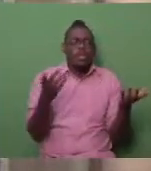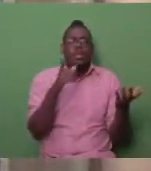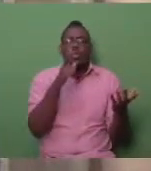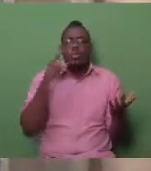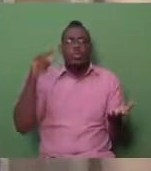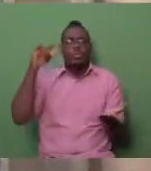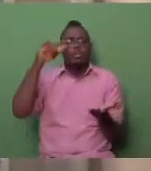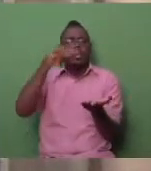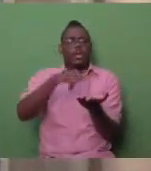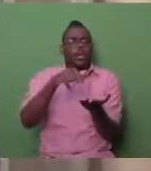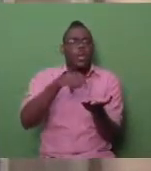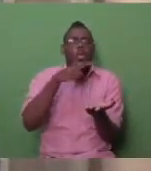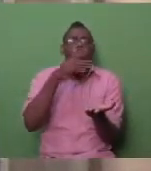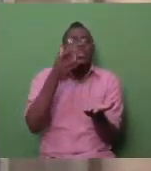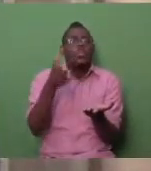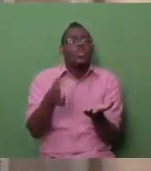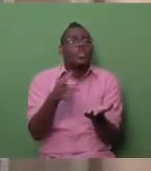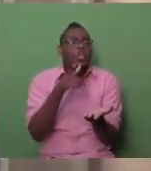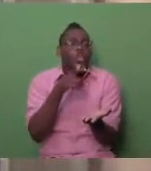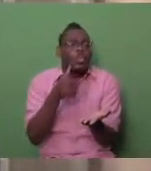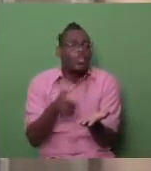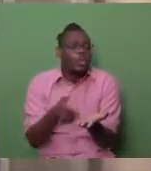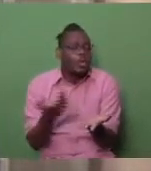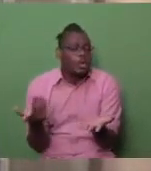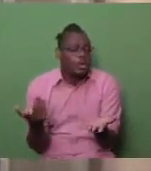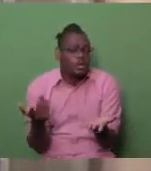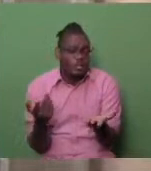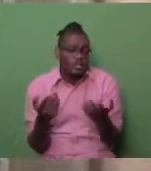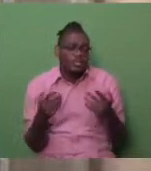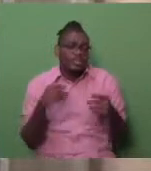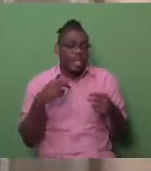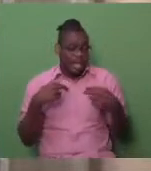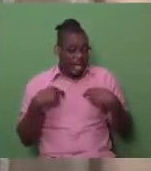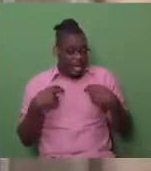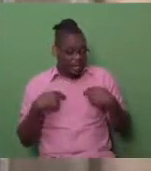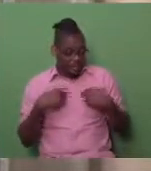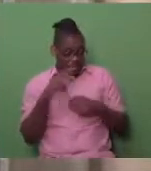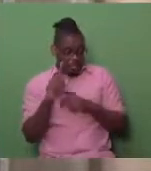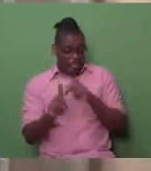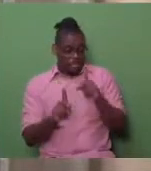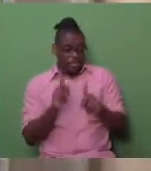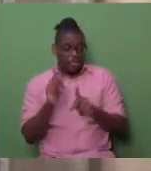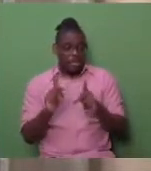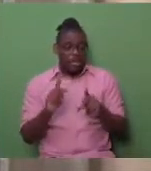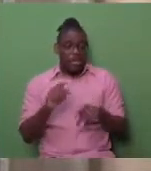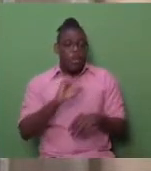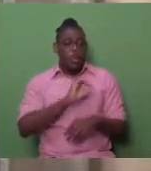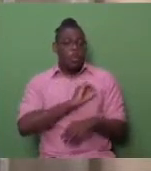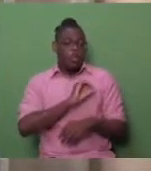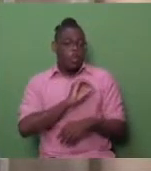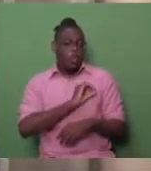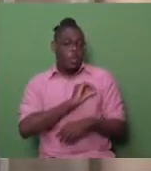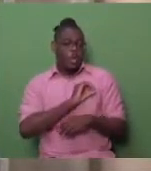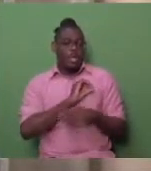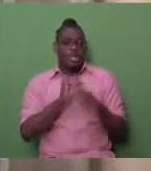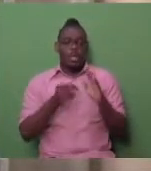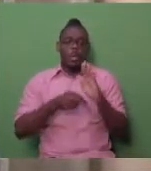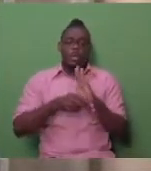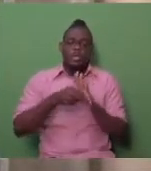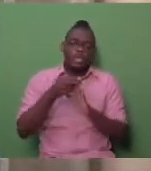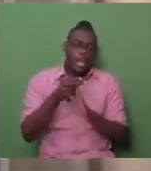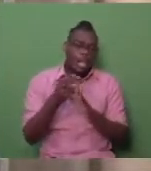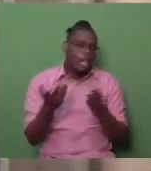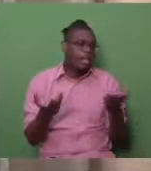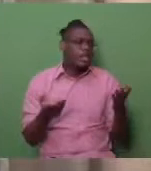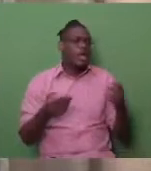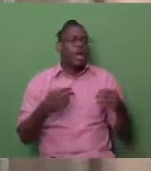and guest house owners who are lamenting the loss of income due to the ongoing closure of beaches and lack